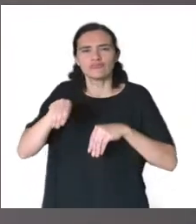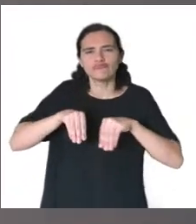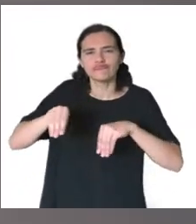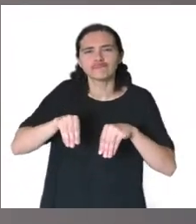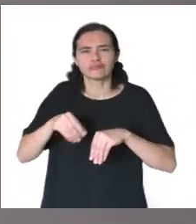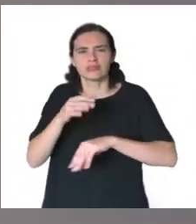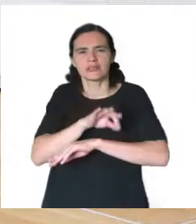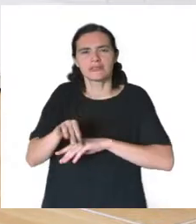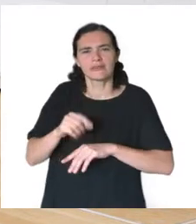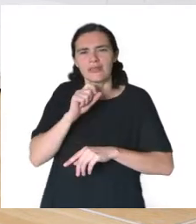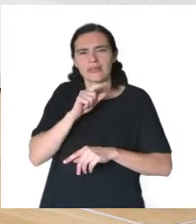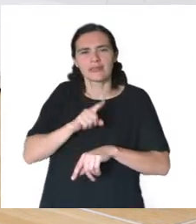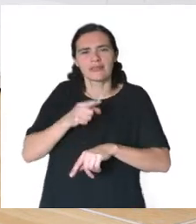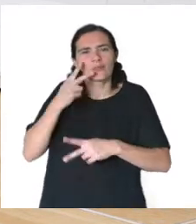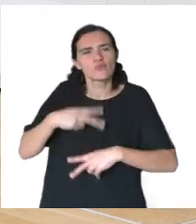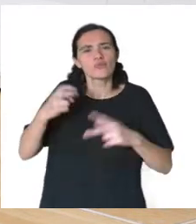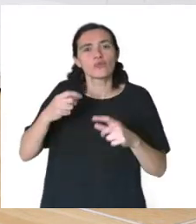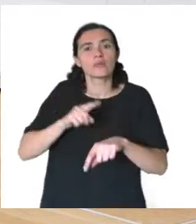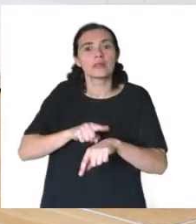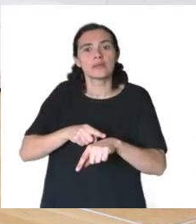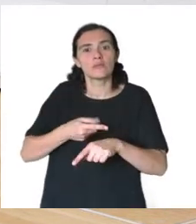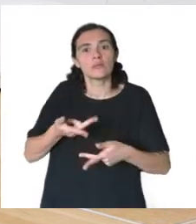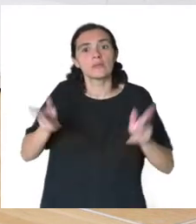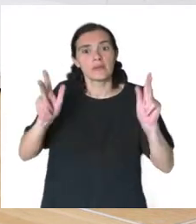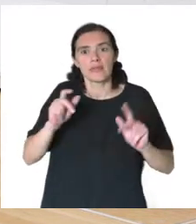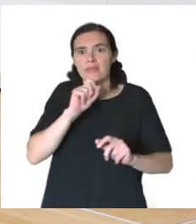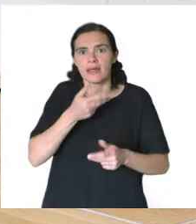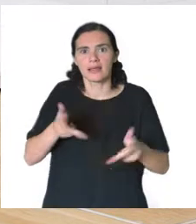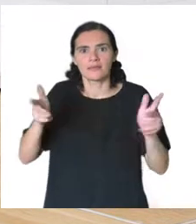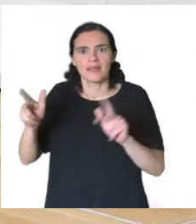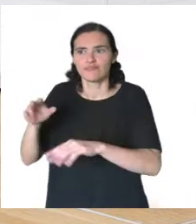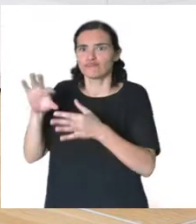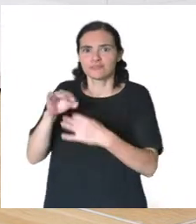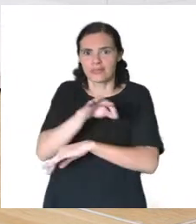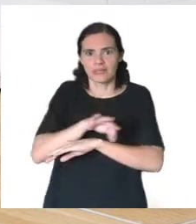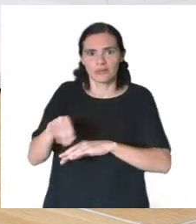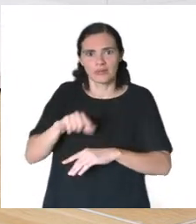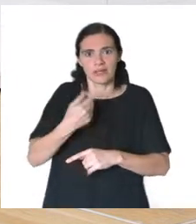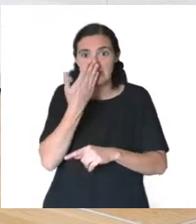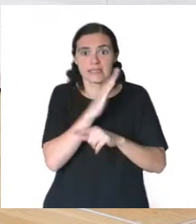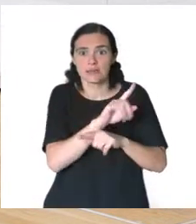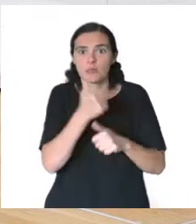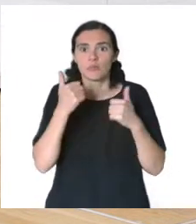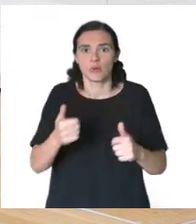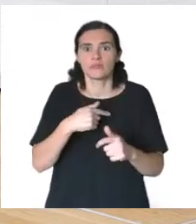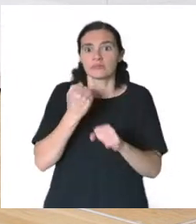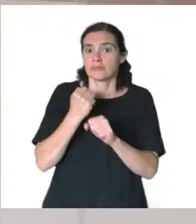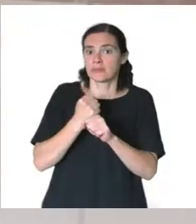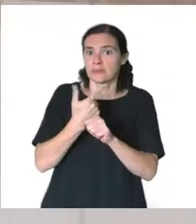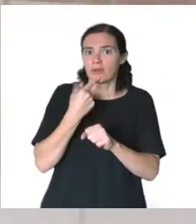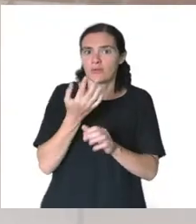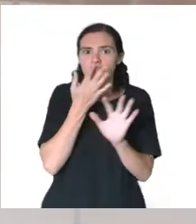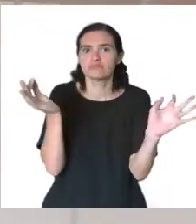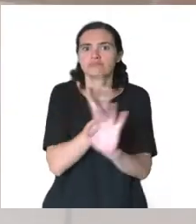with architecture, finding moments of freedom, taking liberties with architecture. And here we have a good example.